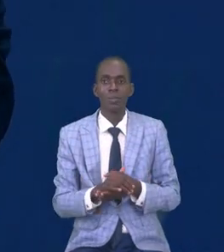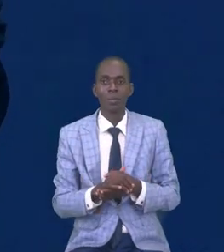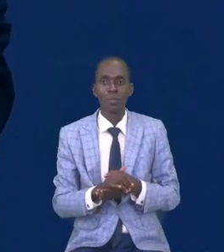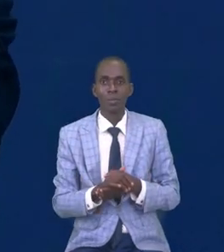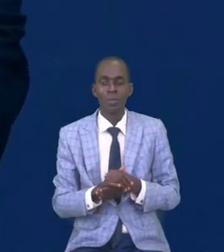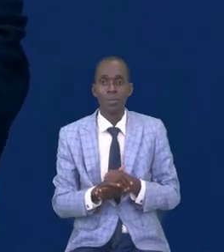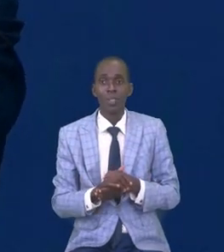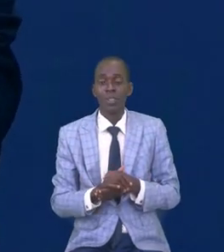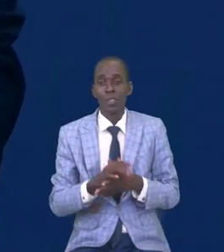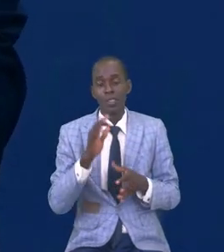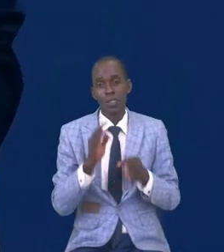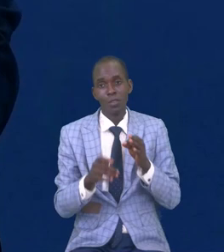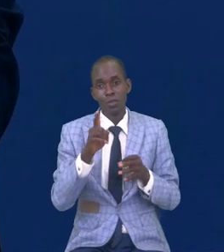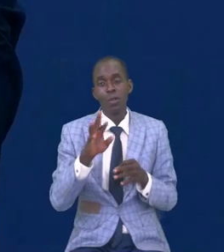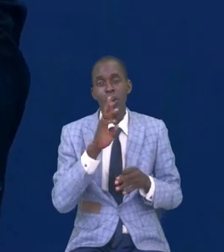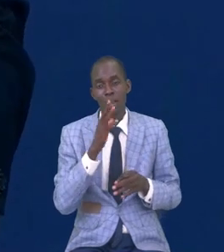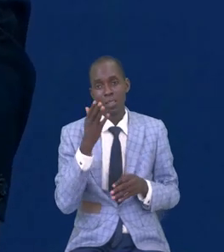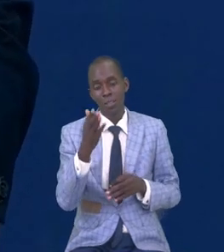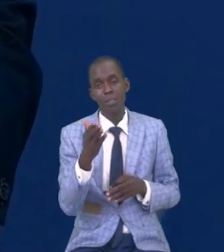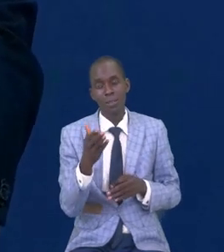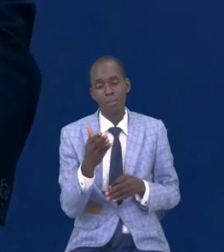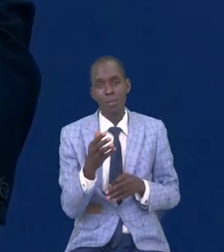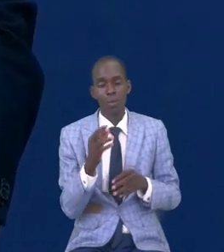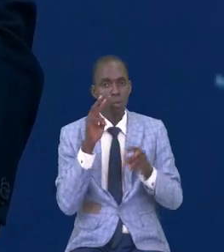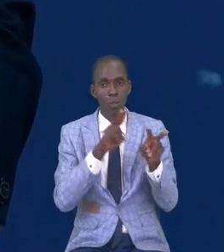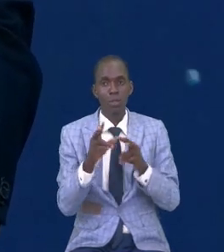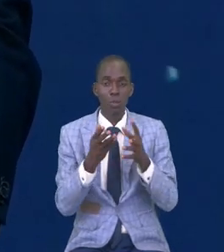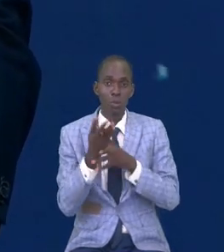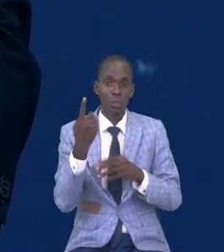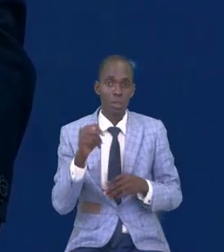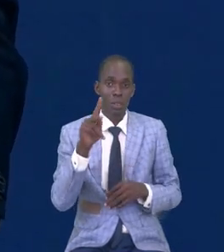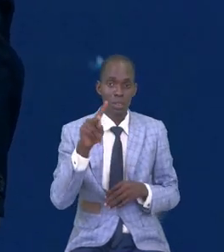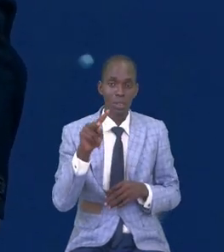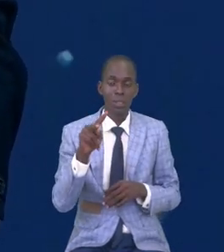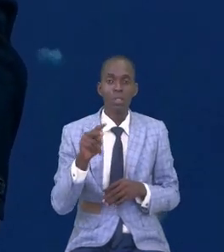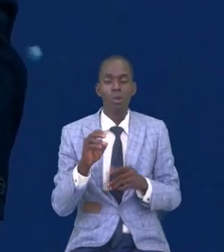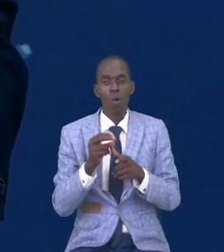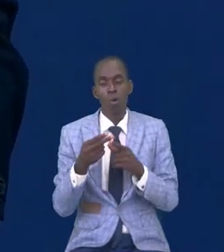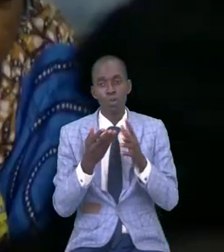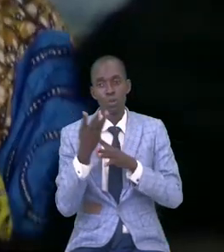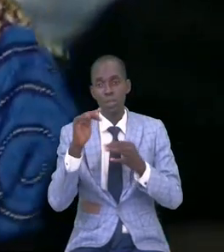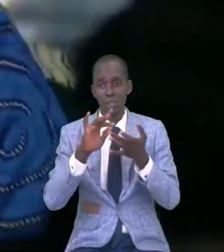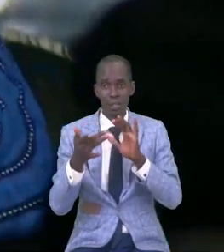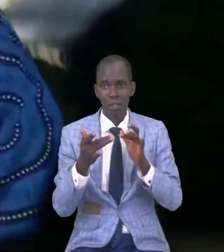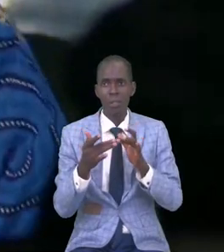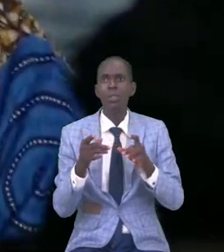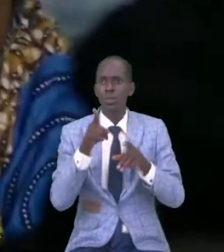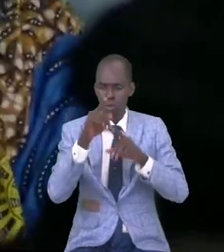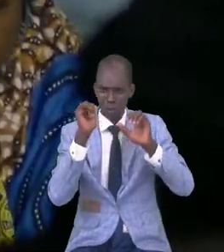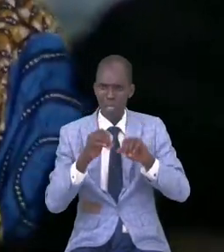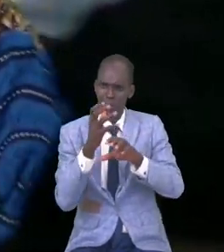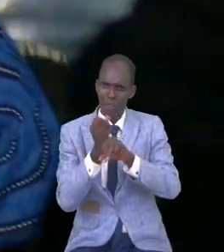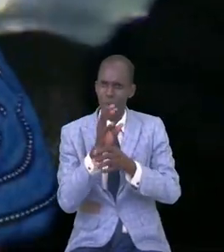joining us online, be prepared. God will reach out to you. The people in